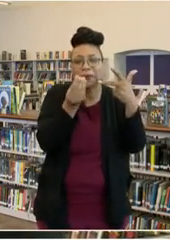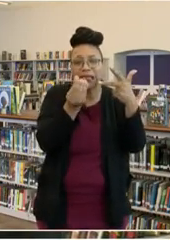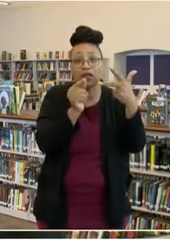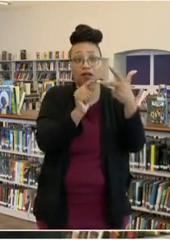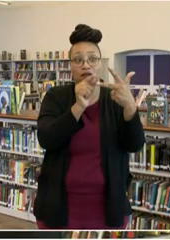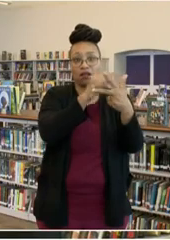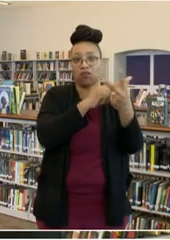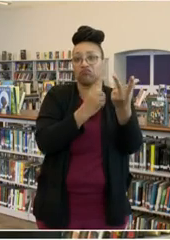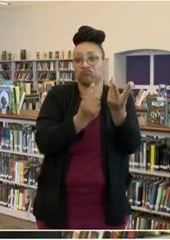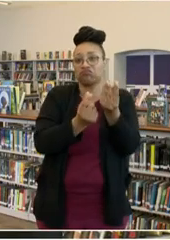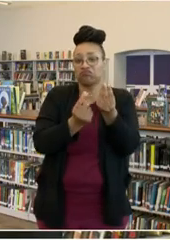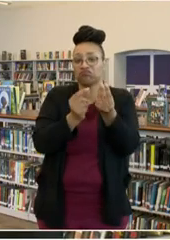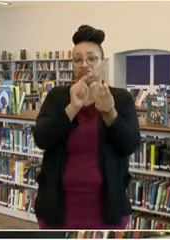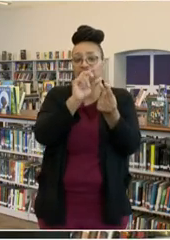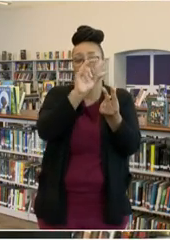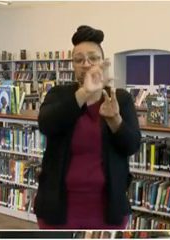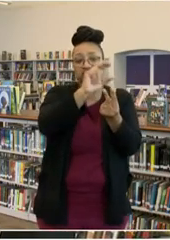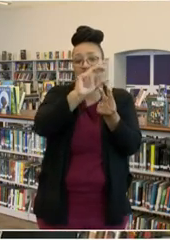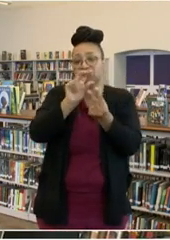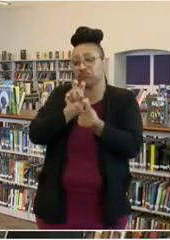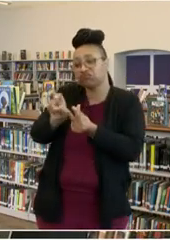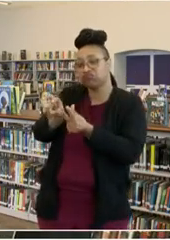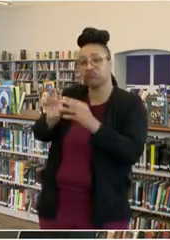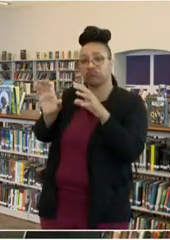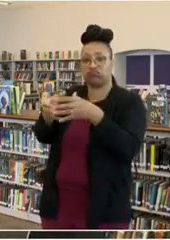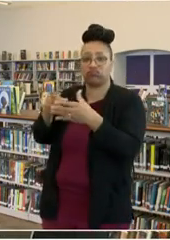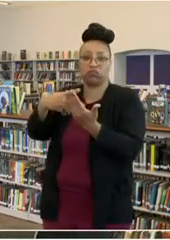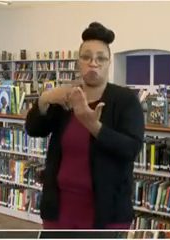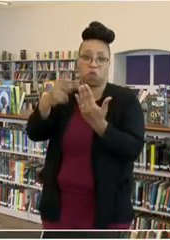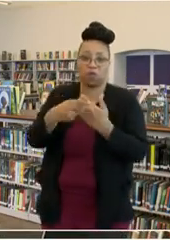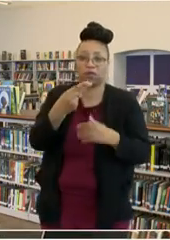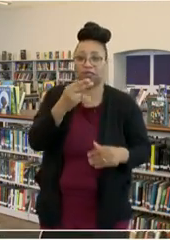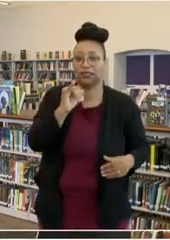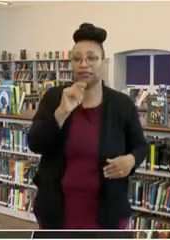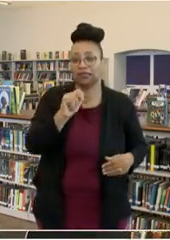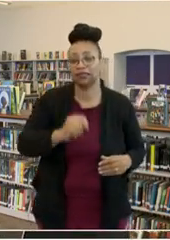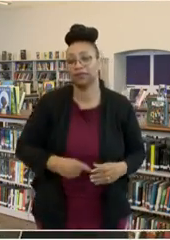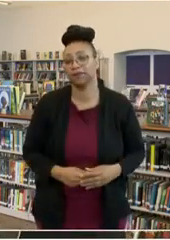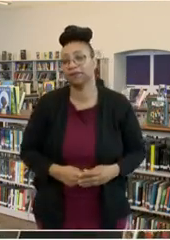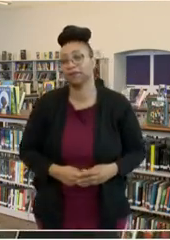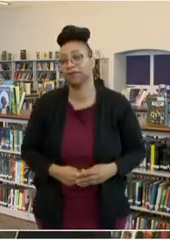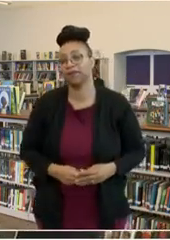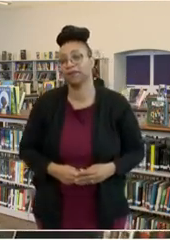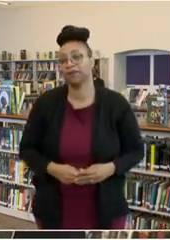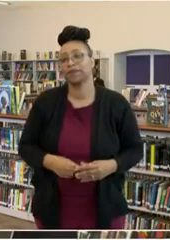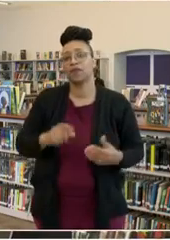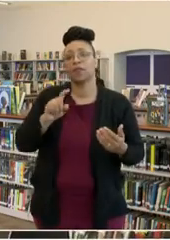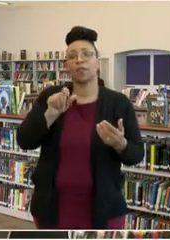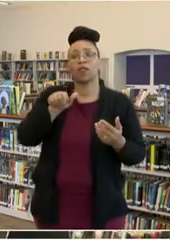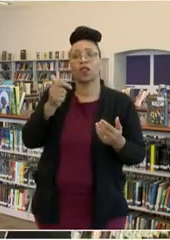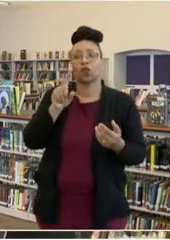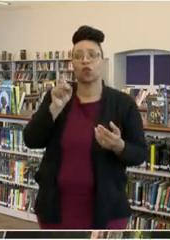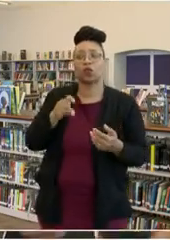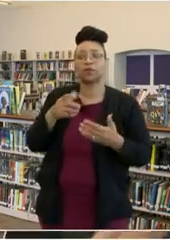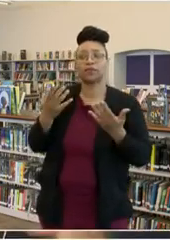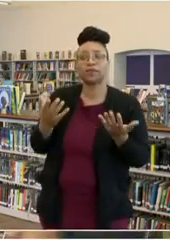And one other question, the students who are getting the high impact tutoring, how do you determine which students need those